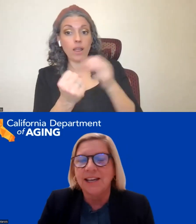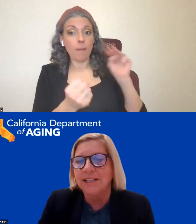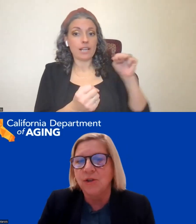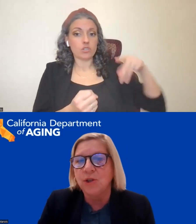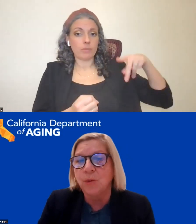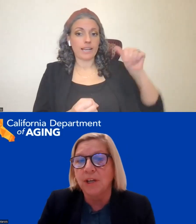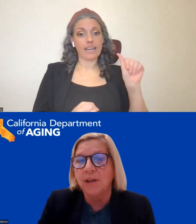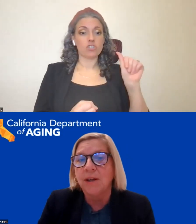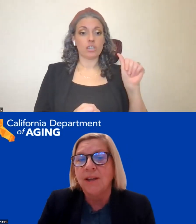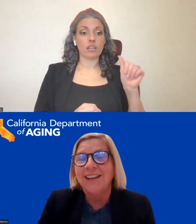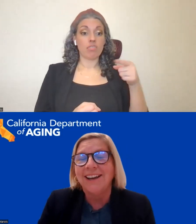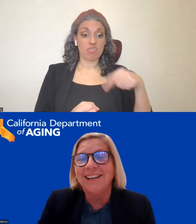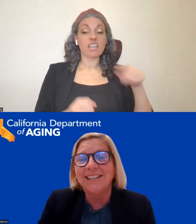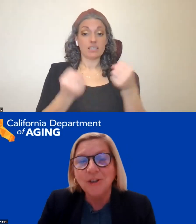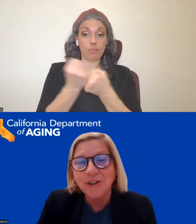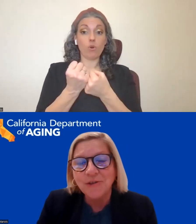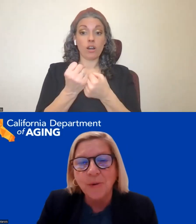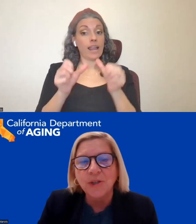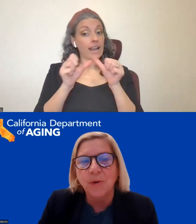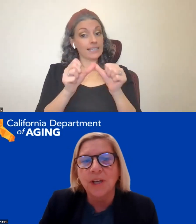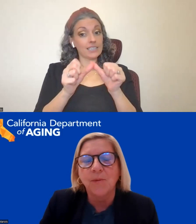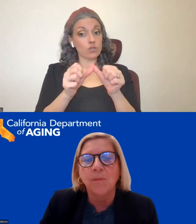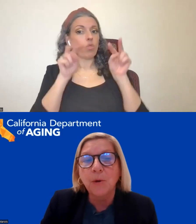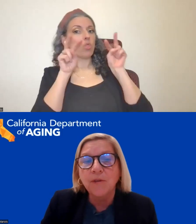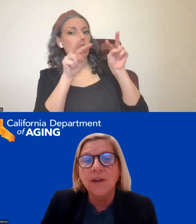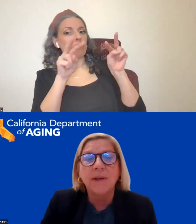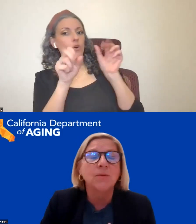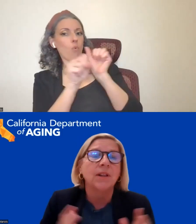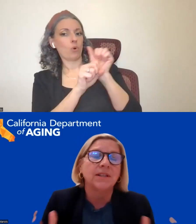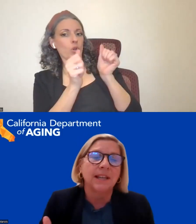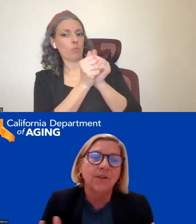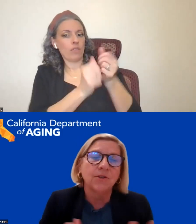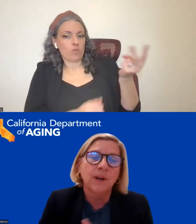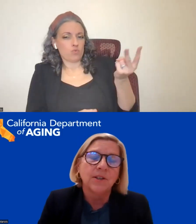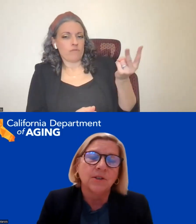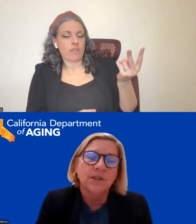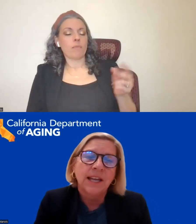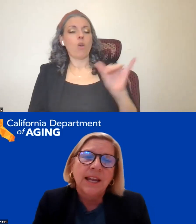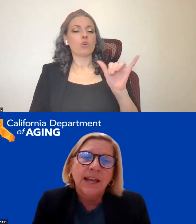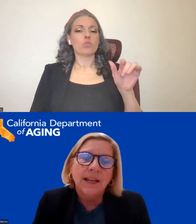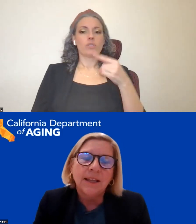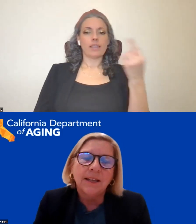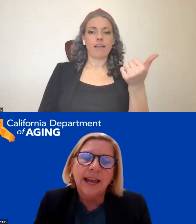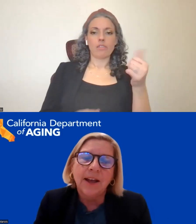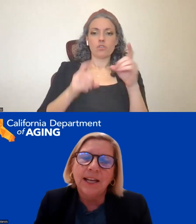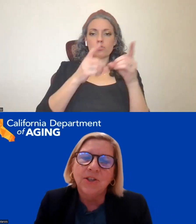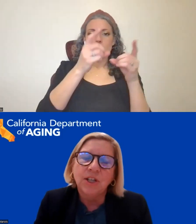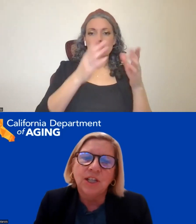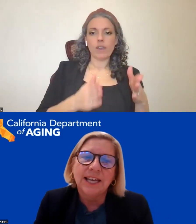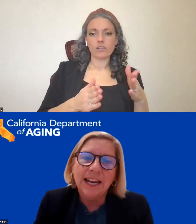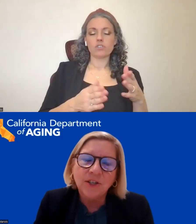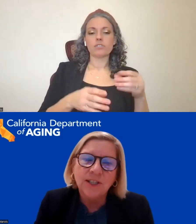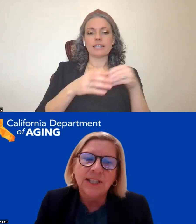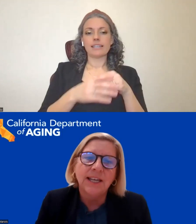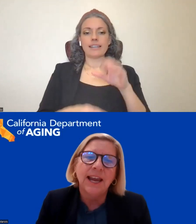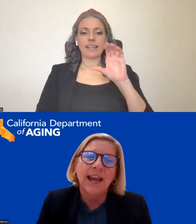Aging. And I continue to look forward to working with both of them, as well as the other directors in the Cal